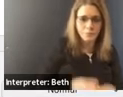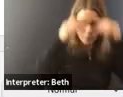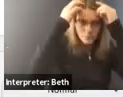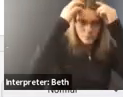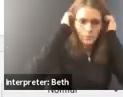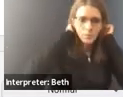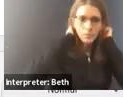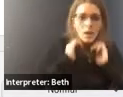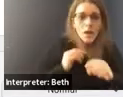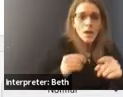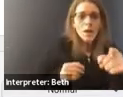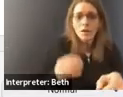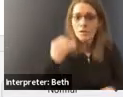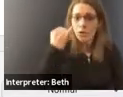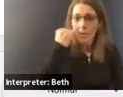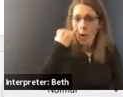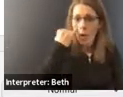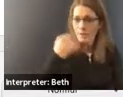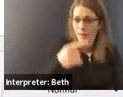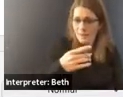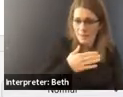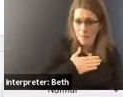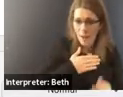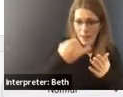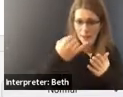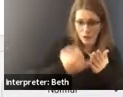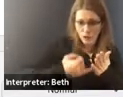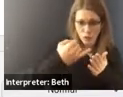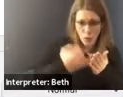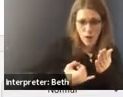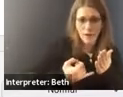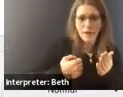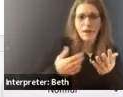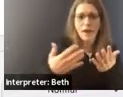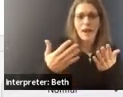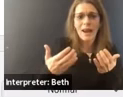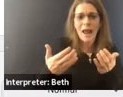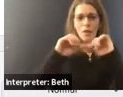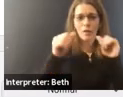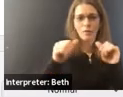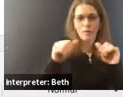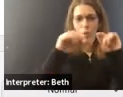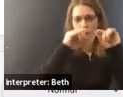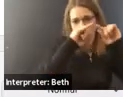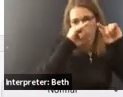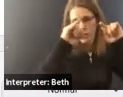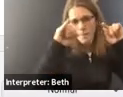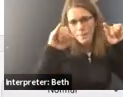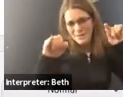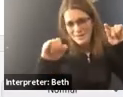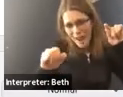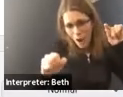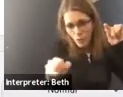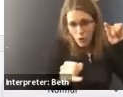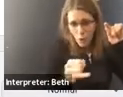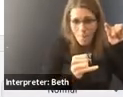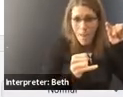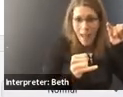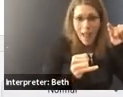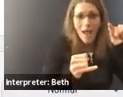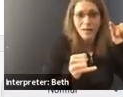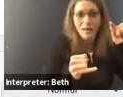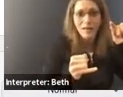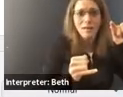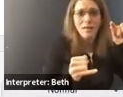this is my drawing here, and I want to make this form come down like this and go back, right? And I want to have